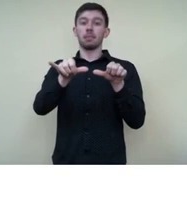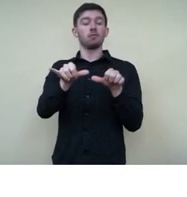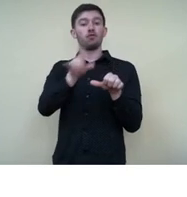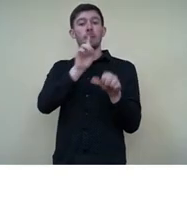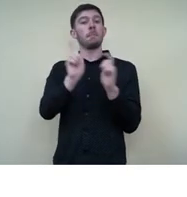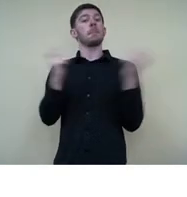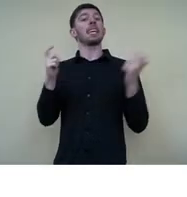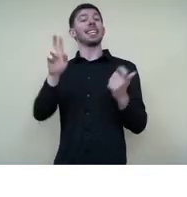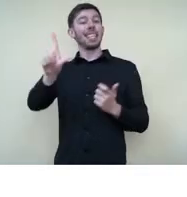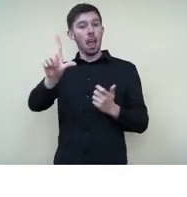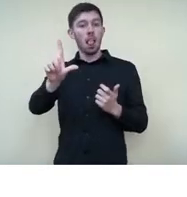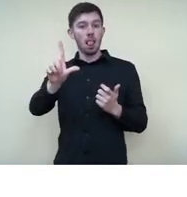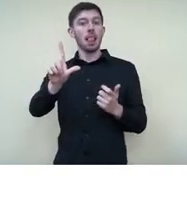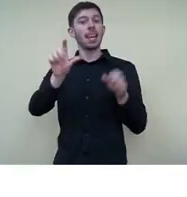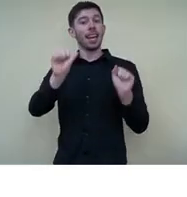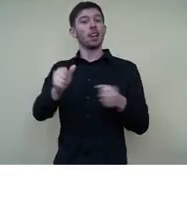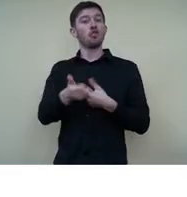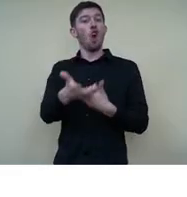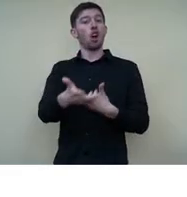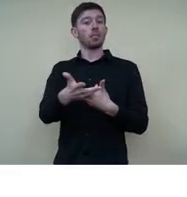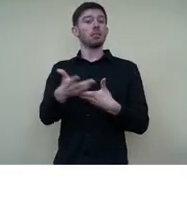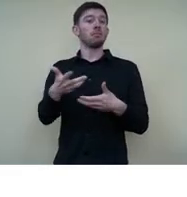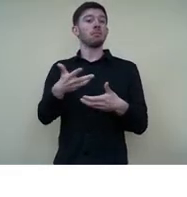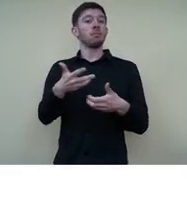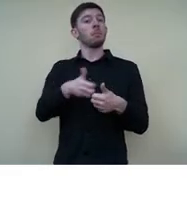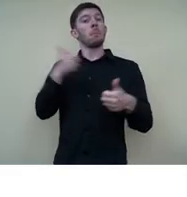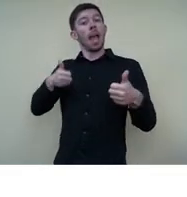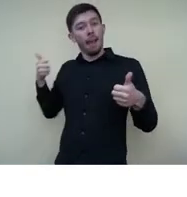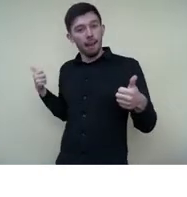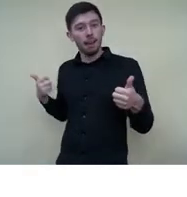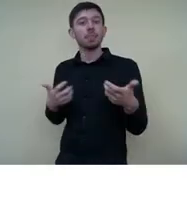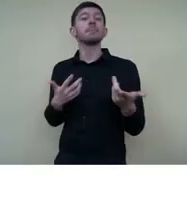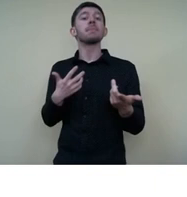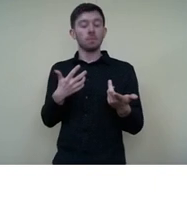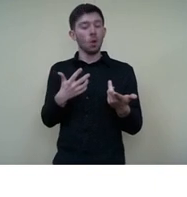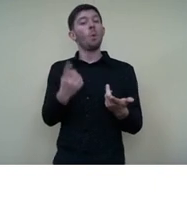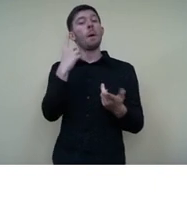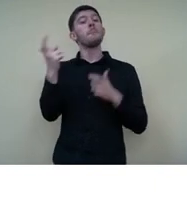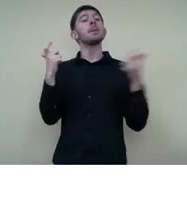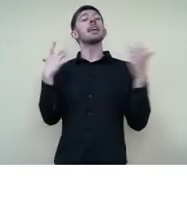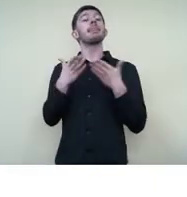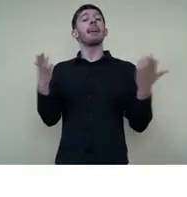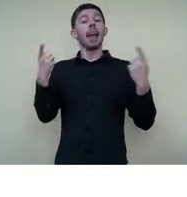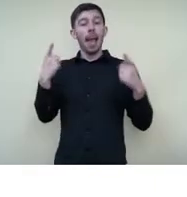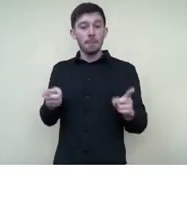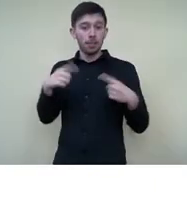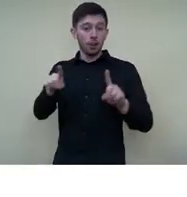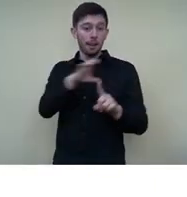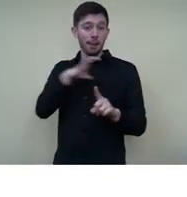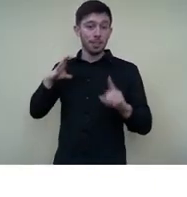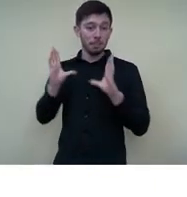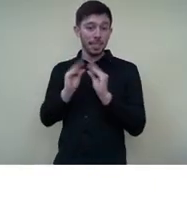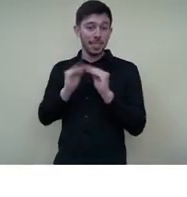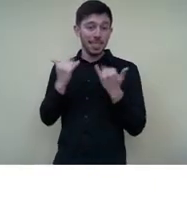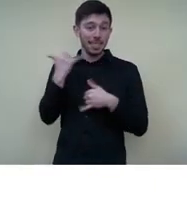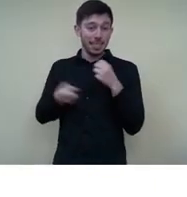back decades of progress. If you guys do some advocacy work like I do, one of the big things that we did whenever we had our congressional meetings this year was talk about the